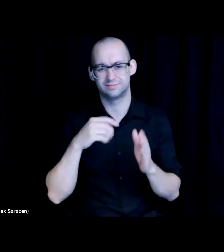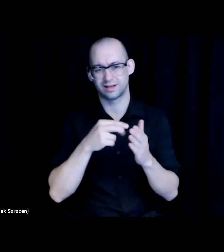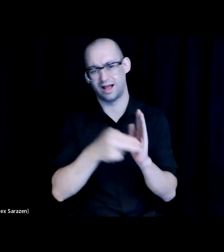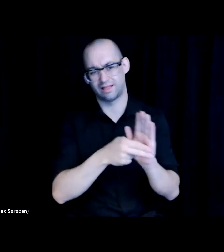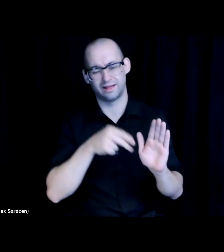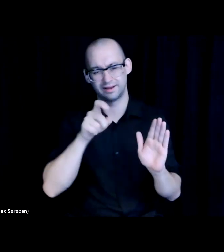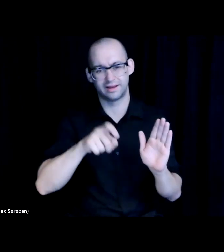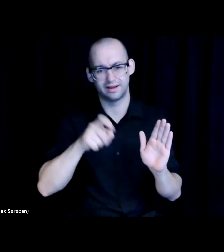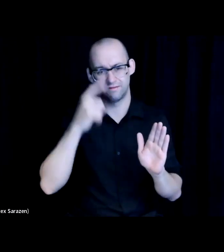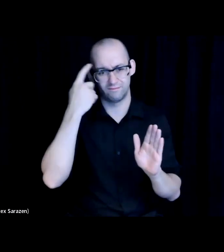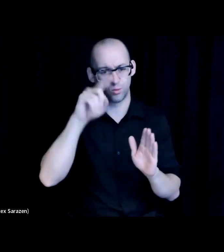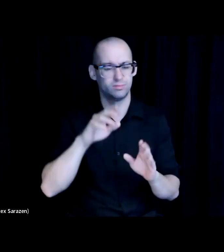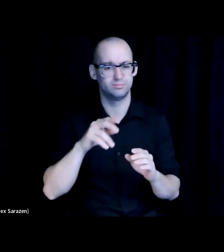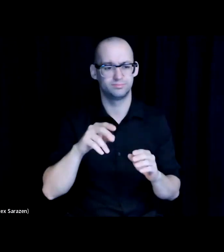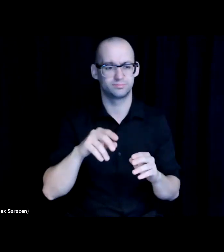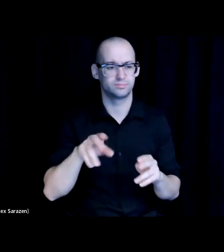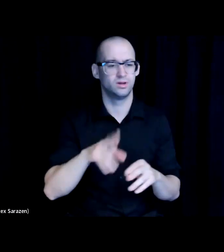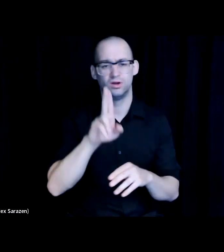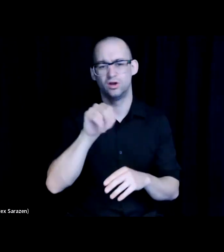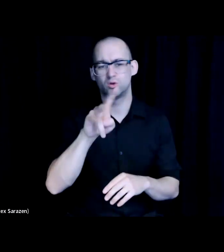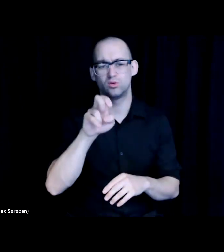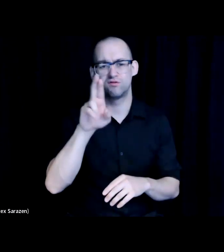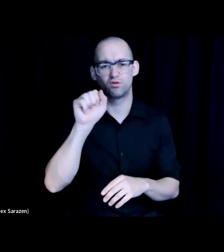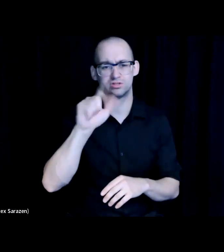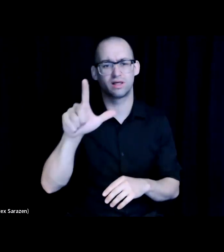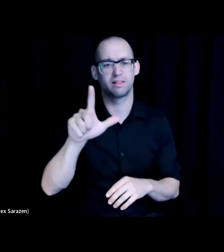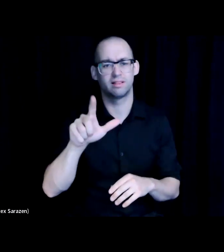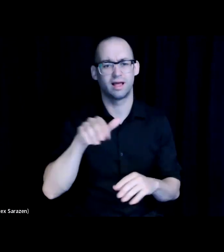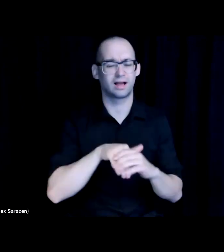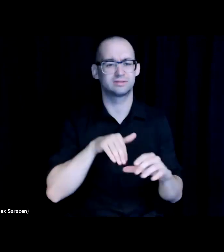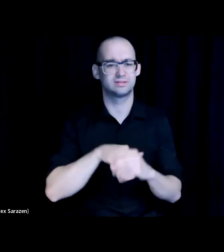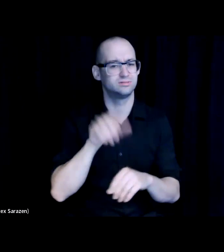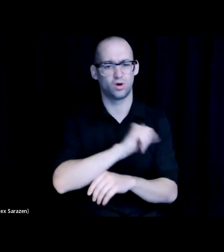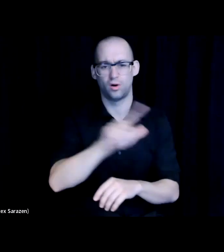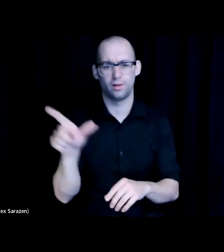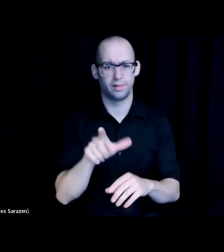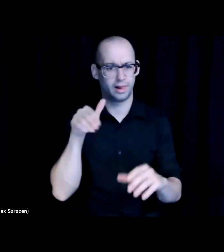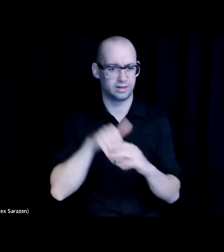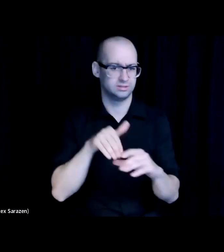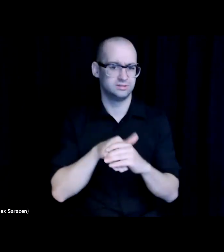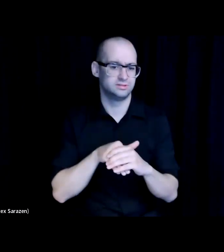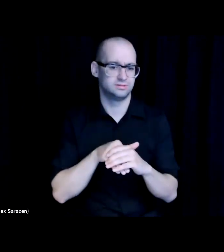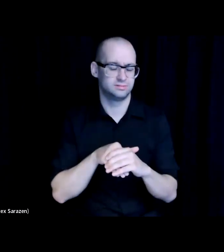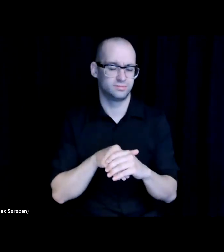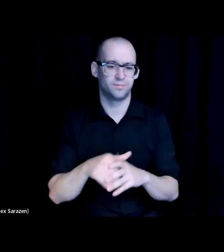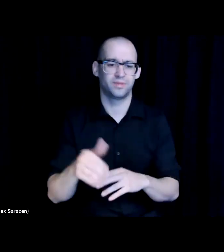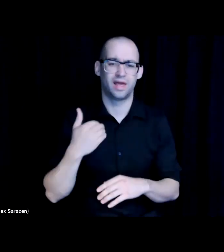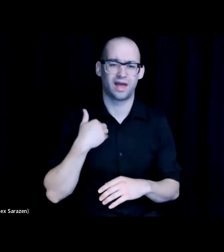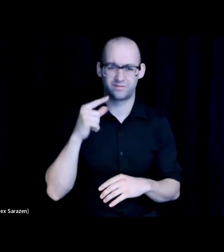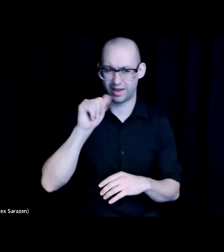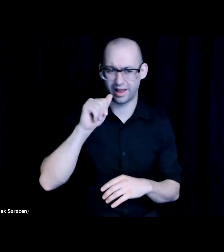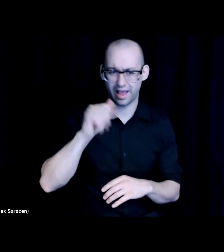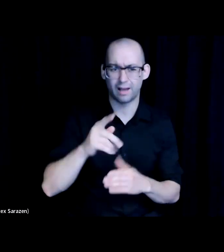state of California. So next, I'd like to describe a few CDPH efforts that support bridging the gap between Californians and